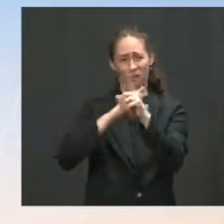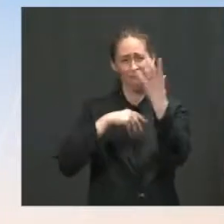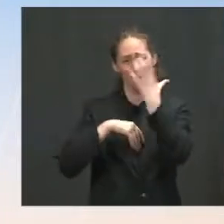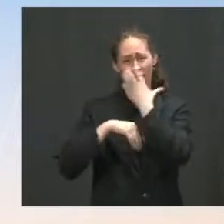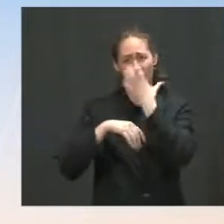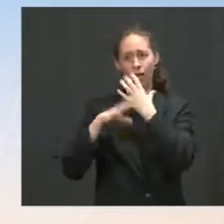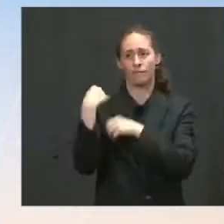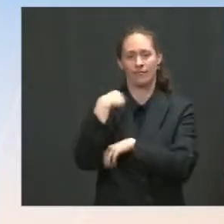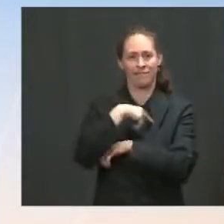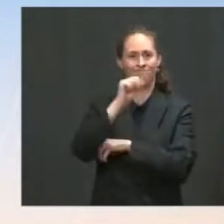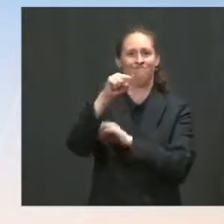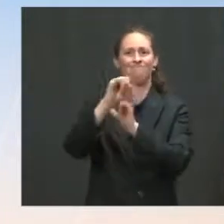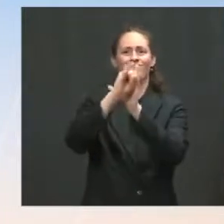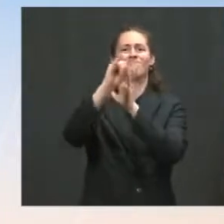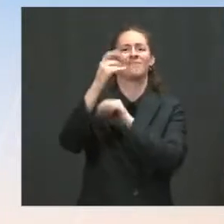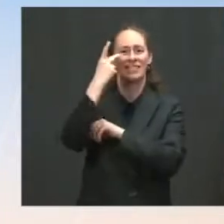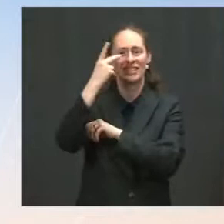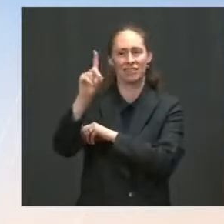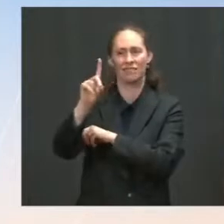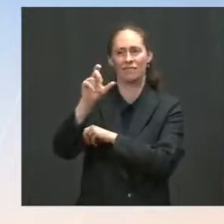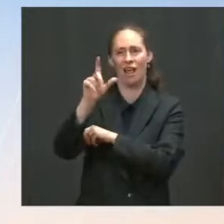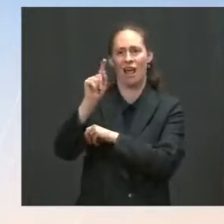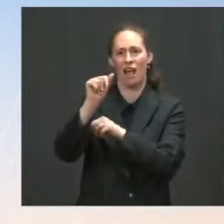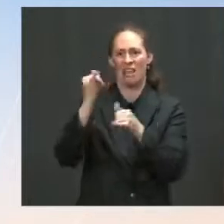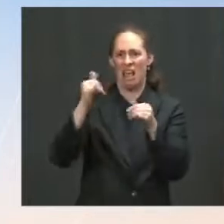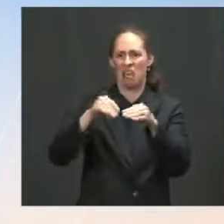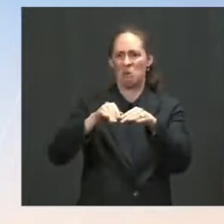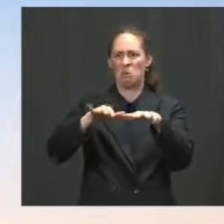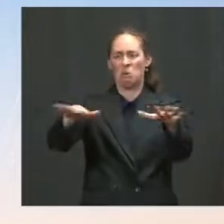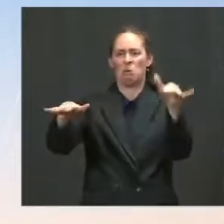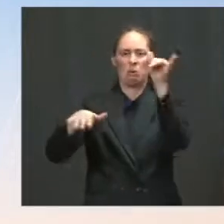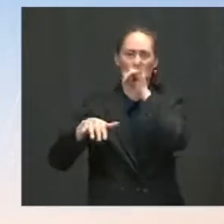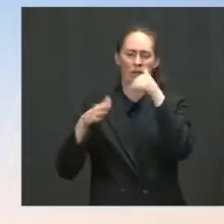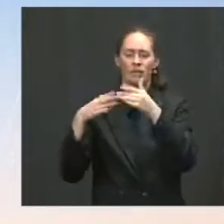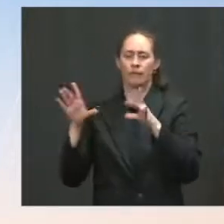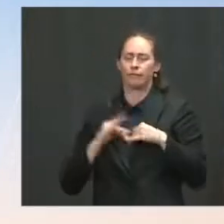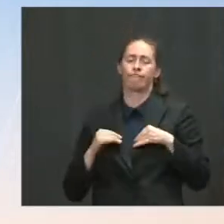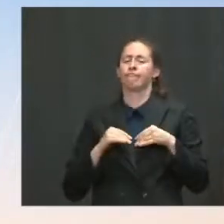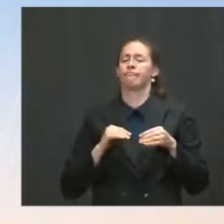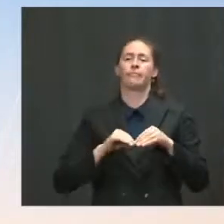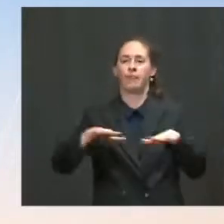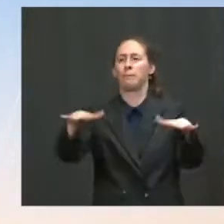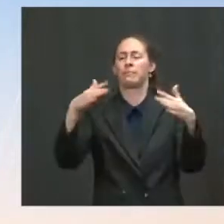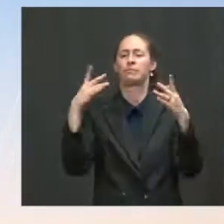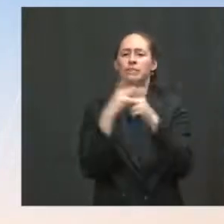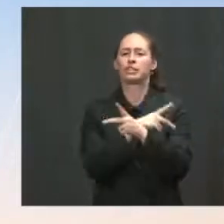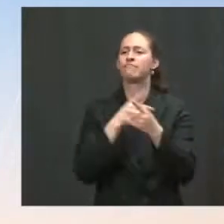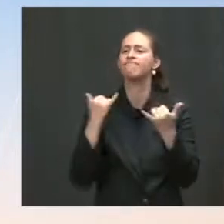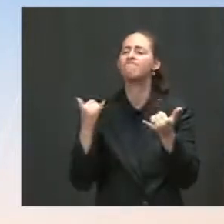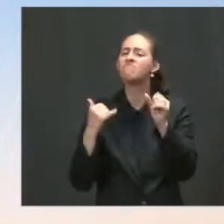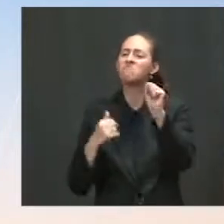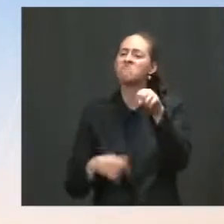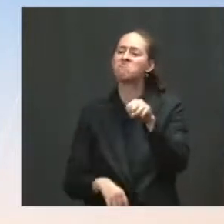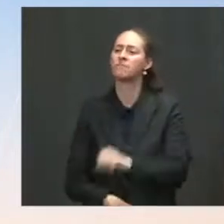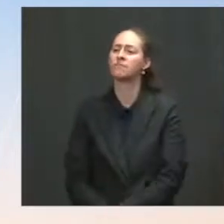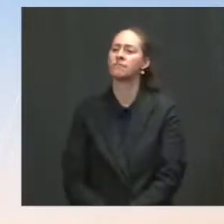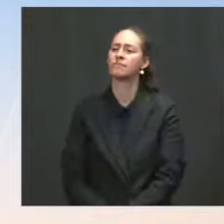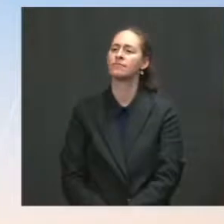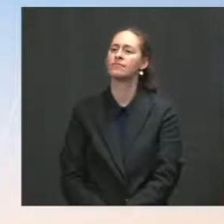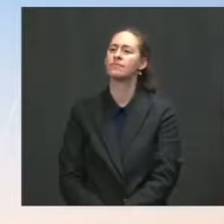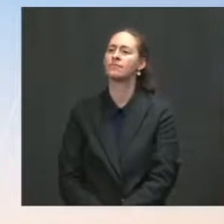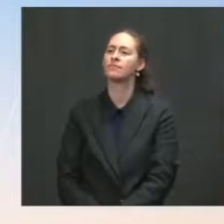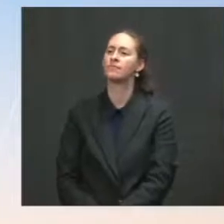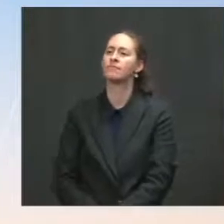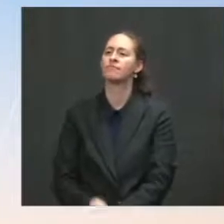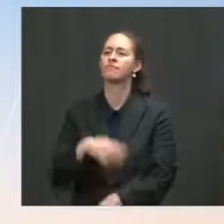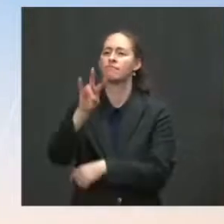variant, the most transmissible variant we have seen. And that includes 70% of the American people getting their first shot,